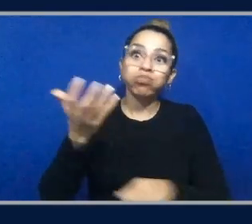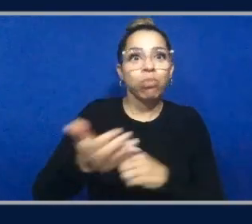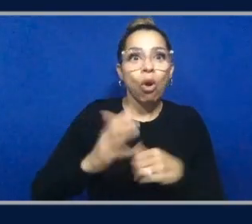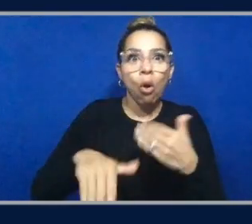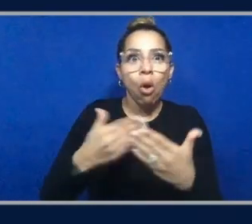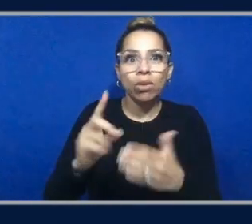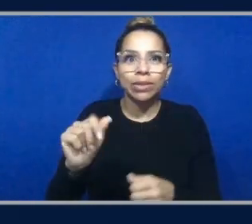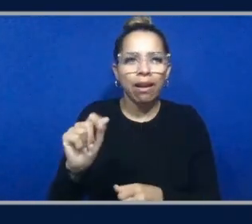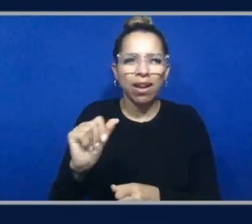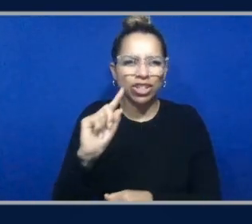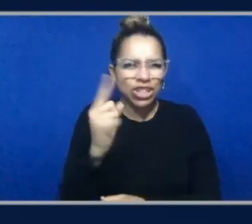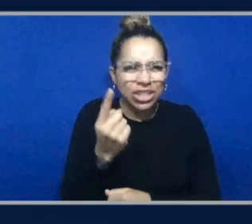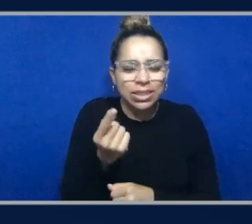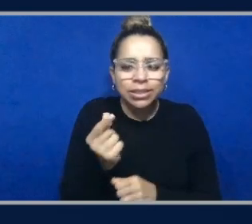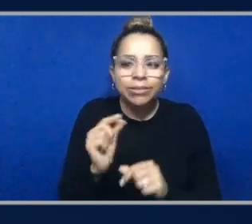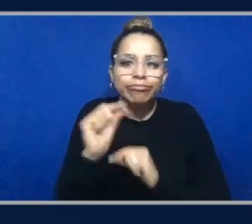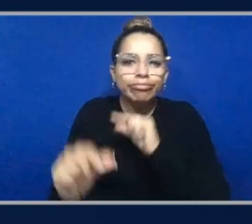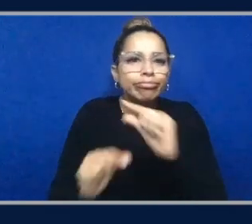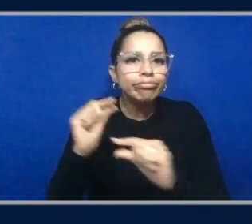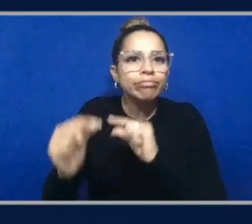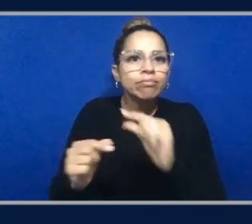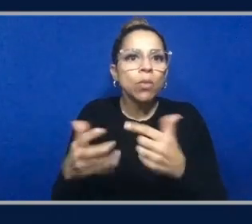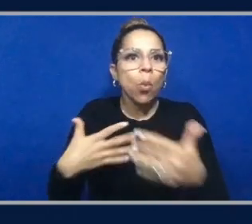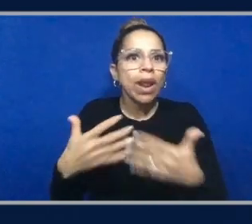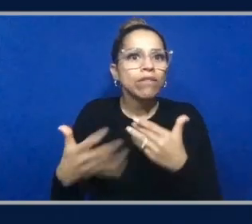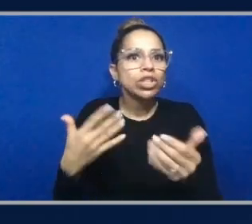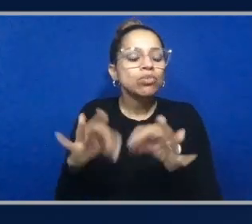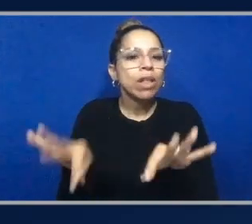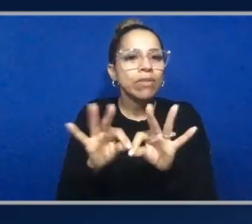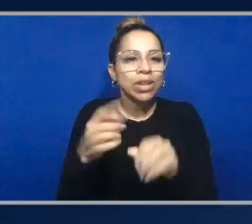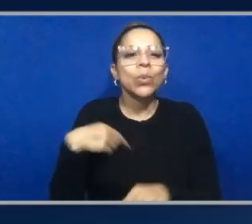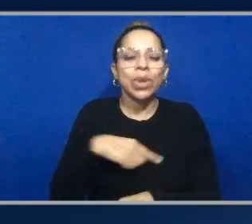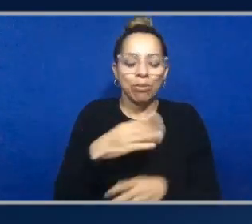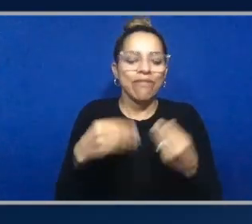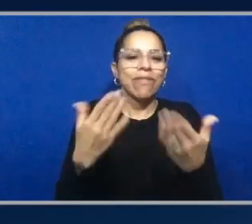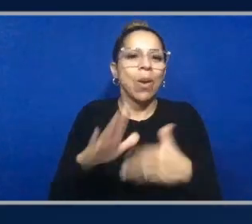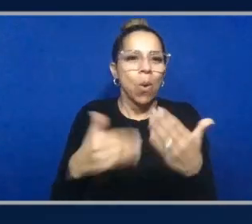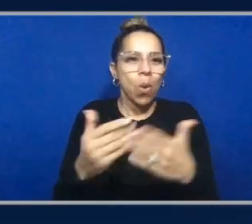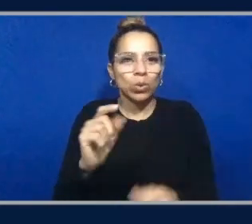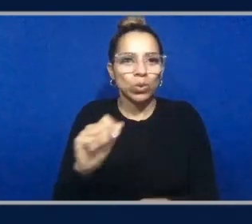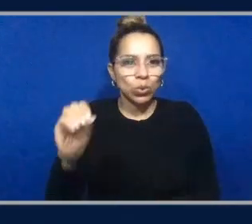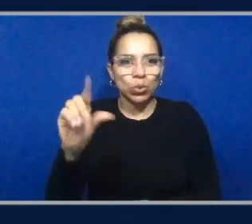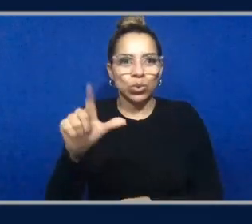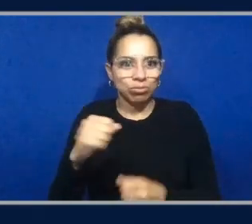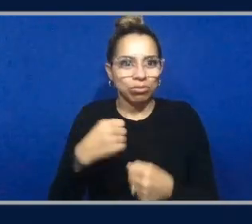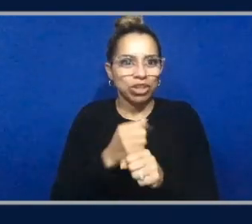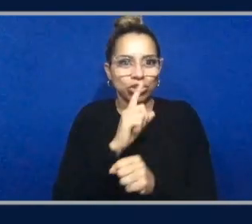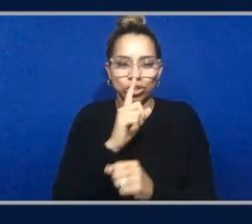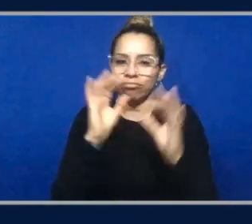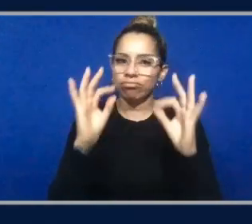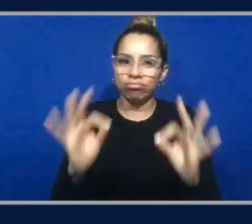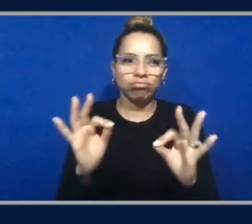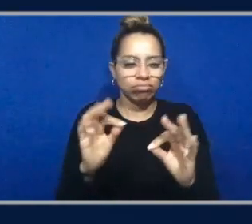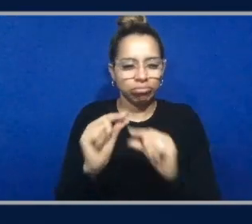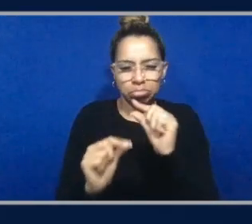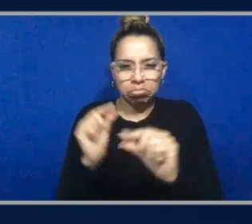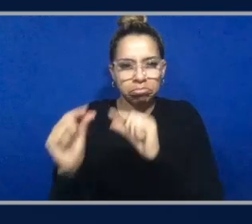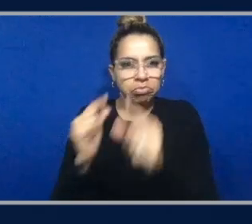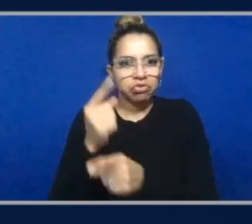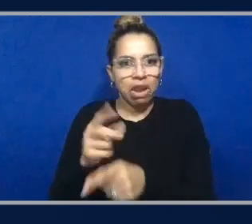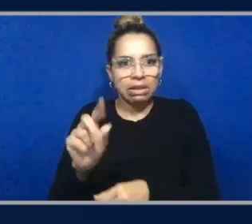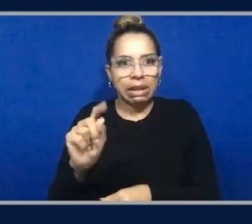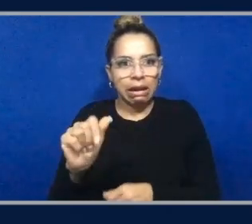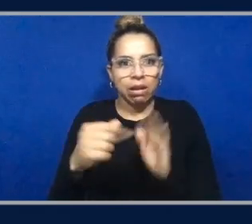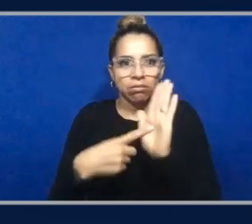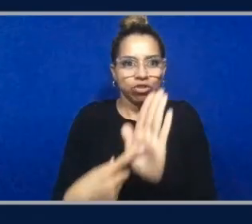relevant, and we provide you just the tools that you need in order to do that. Yeah, Awesome. absolutely. I mean, you said that we'll get to see a little sneak peek into this in the